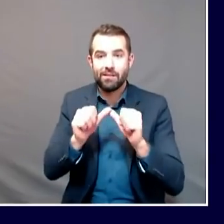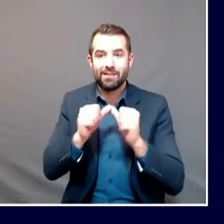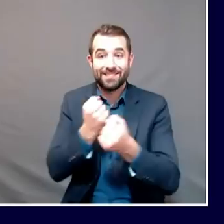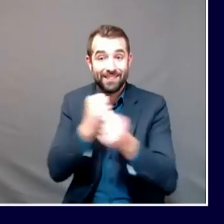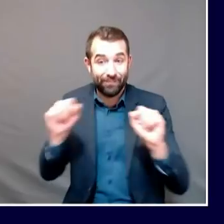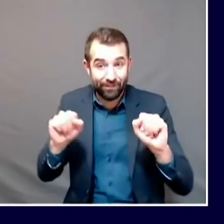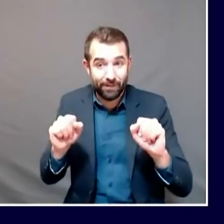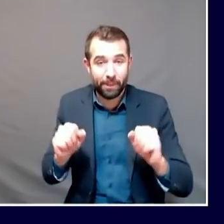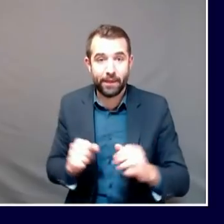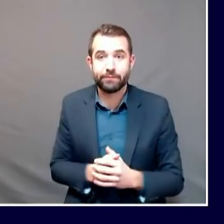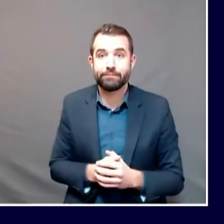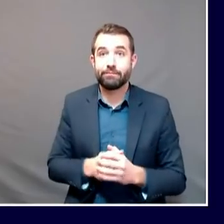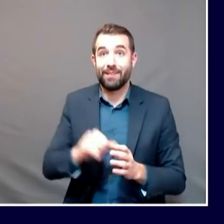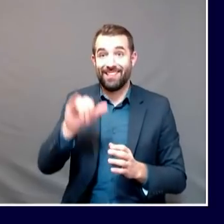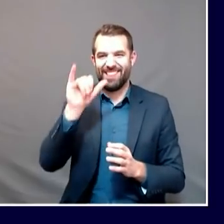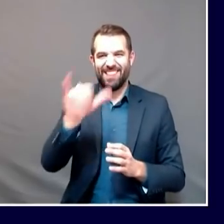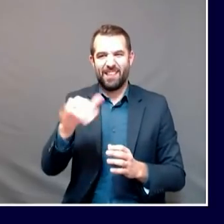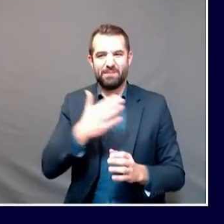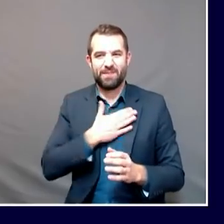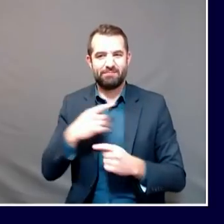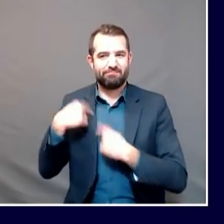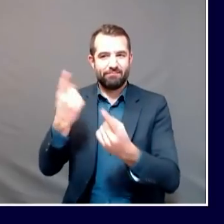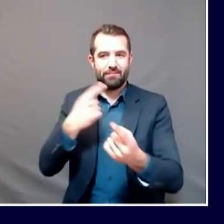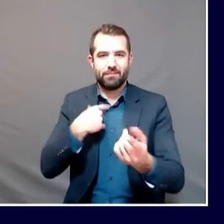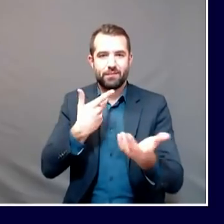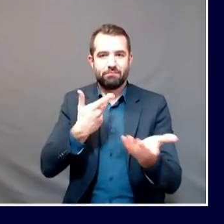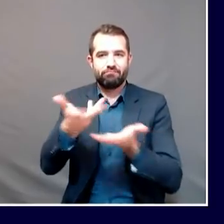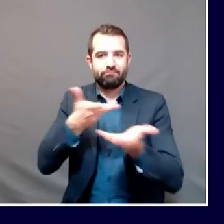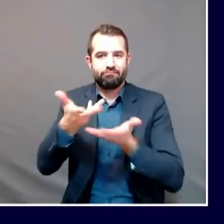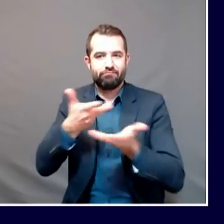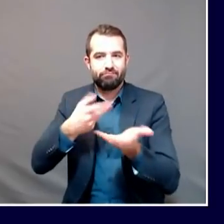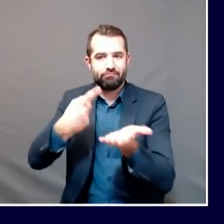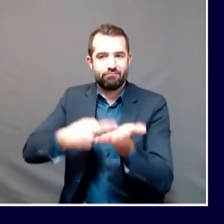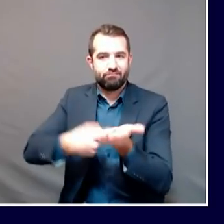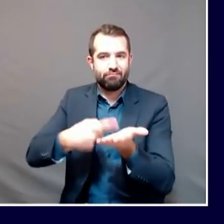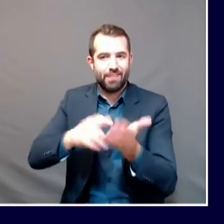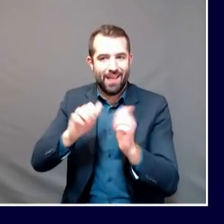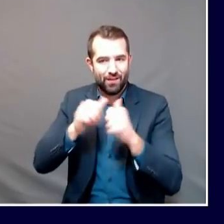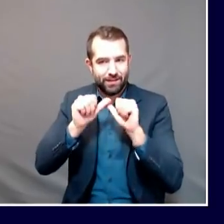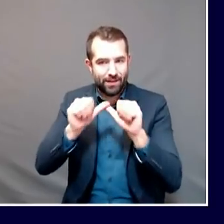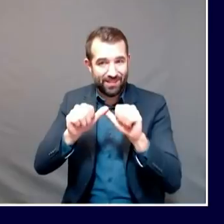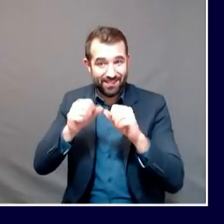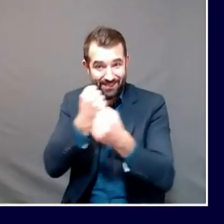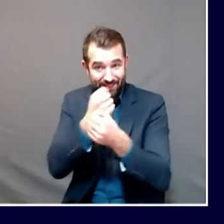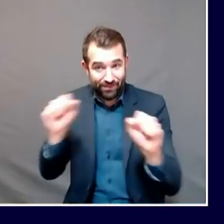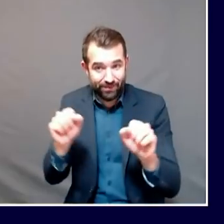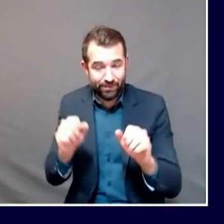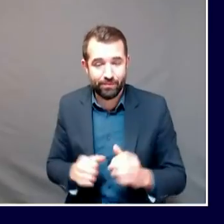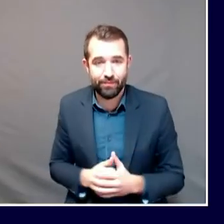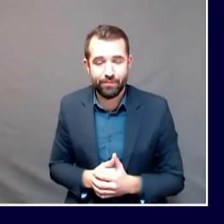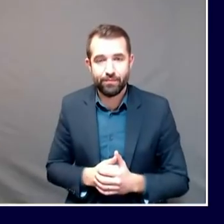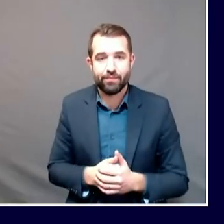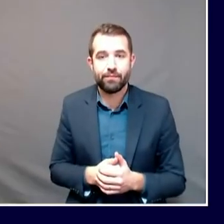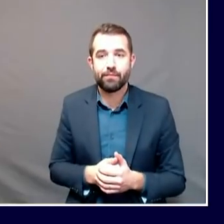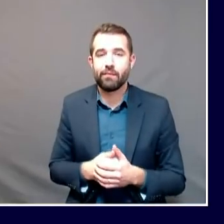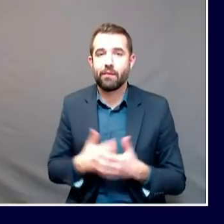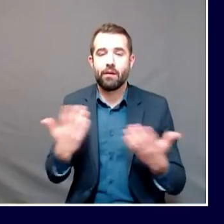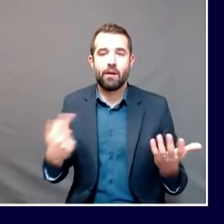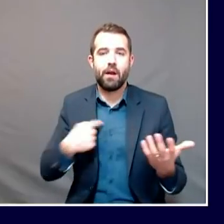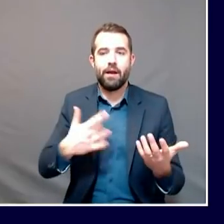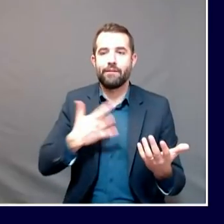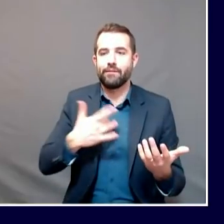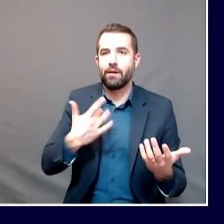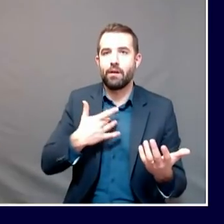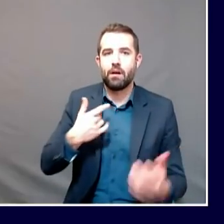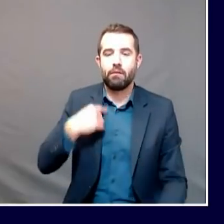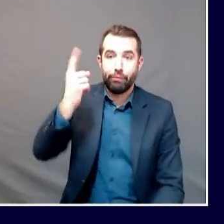Rather than speaking about what thou shalt do and thou shan't do, it's not an effective way to get folks to be on board. What I've tried